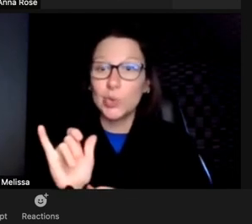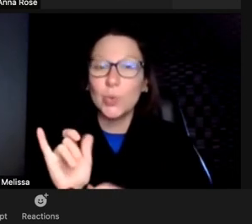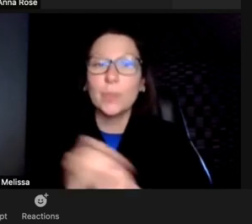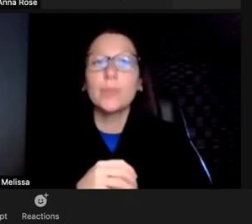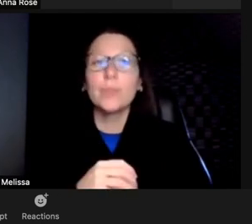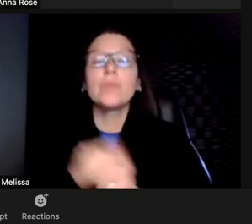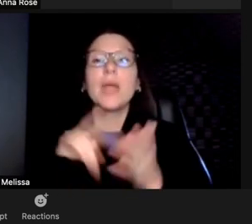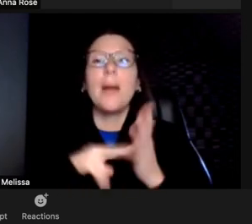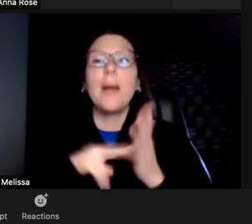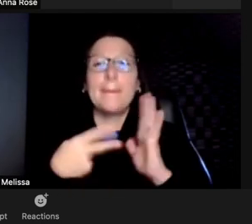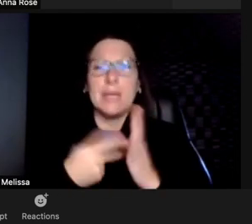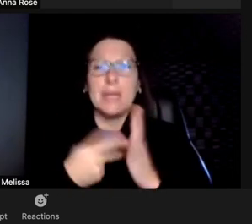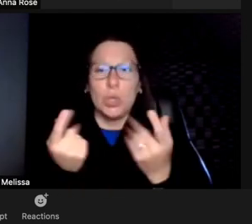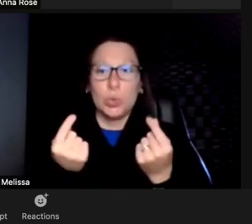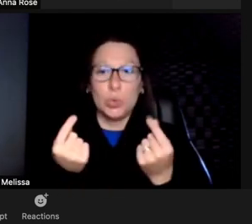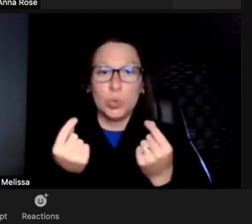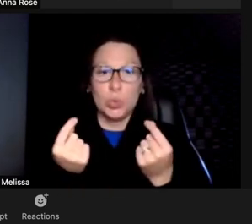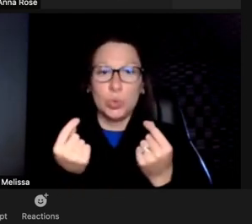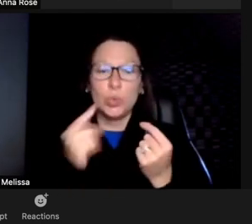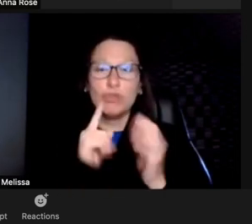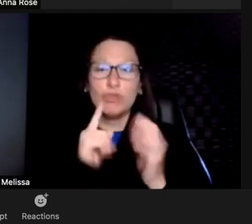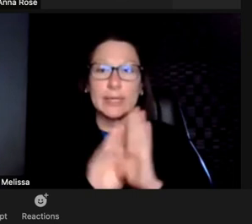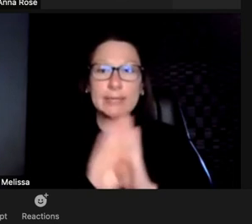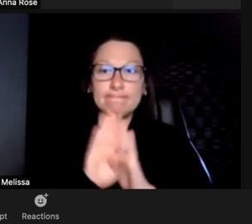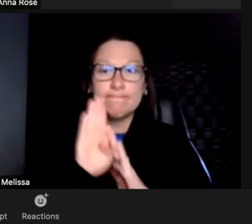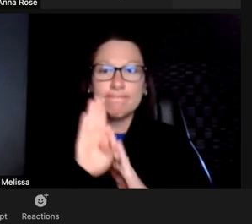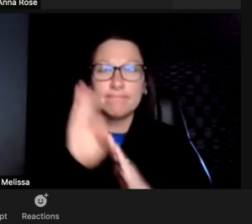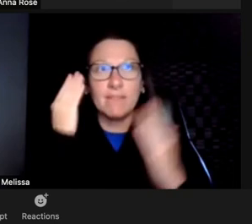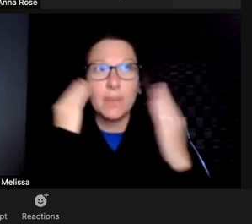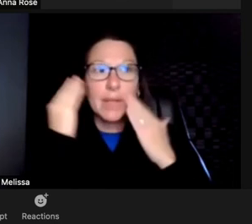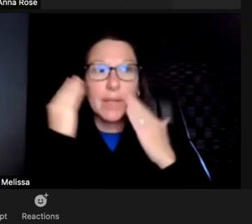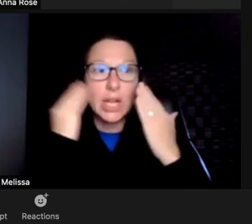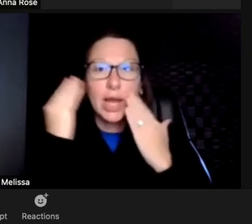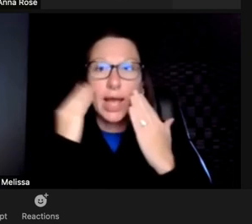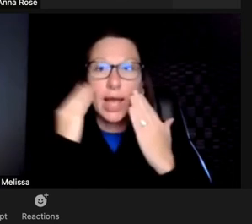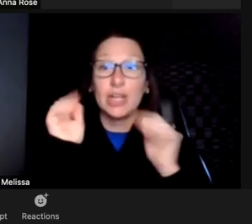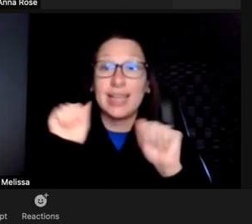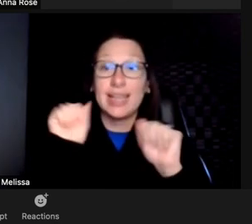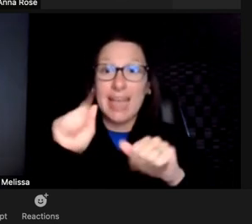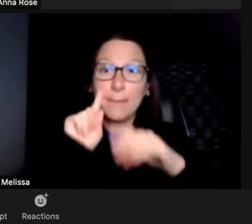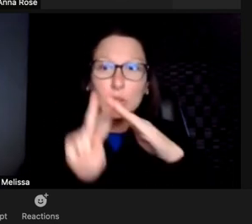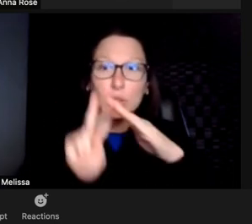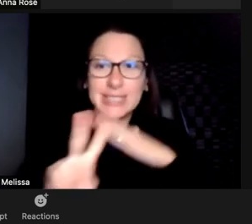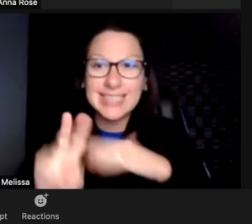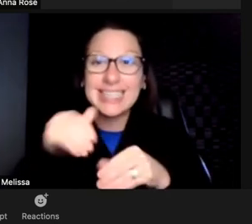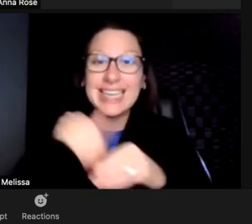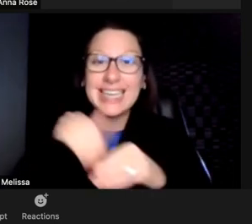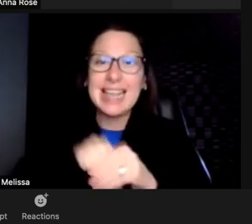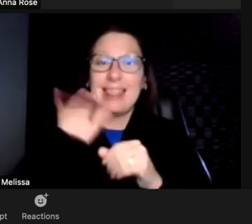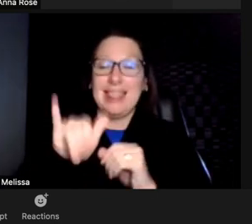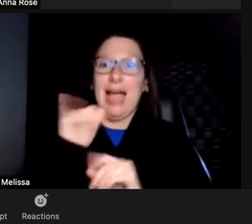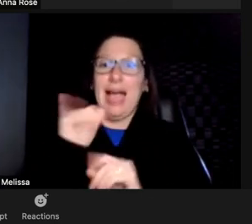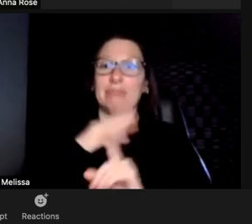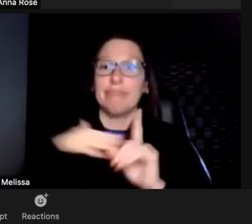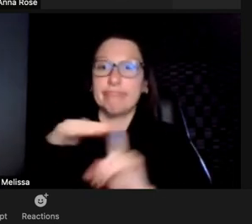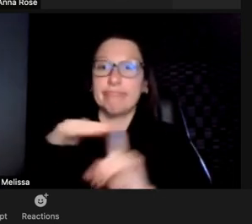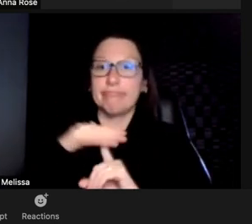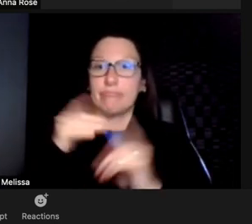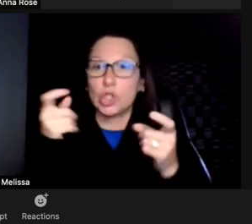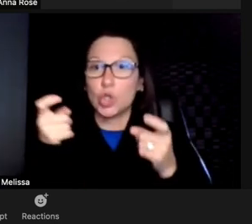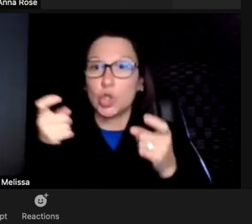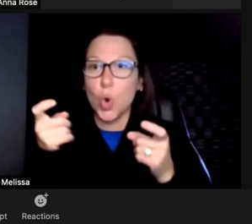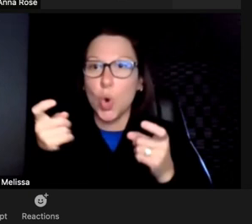doing is you're starting to build familiarity and build predictability within uncontrolled settings, within new places.